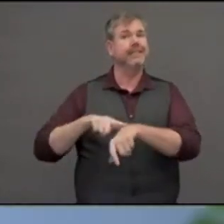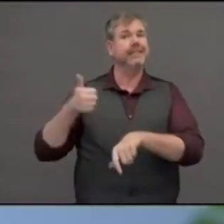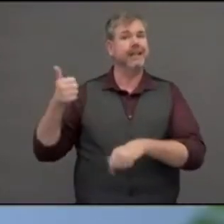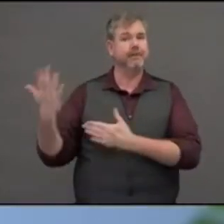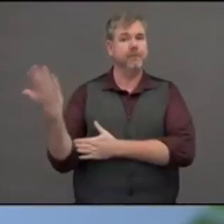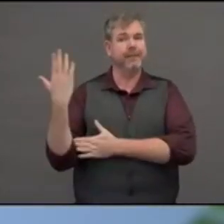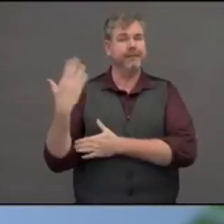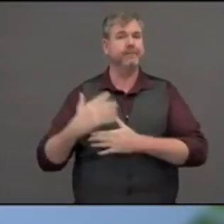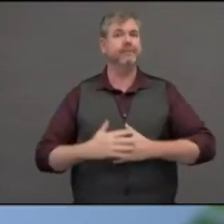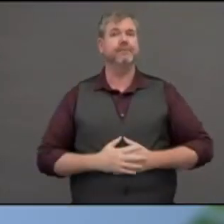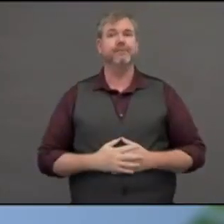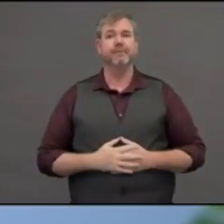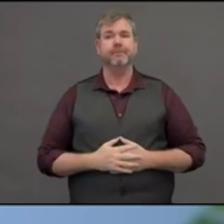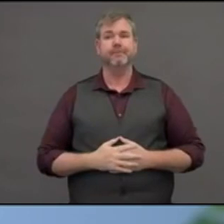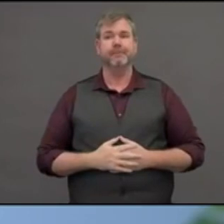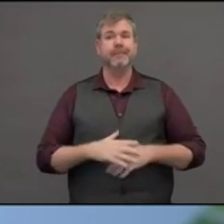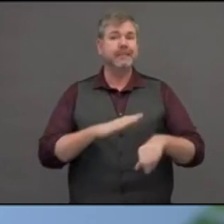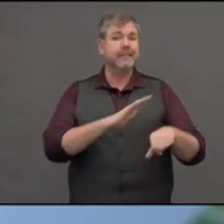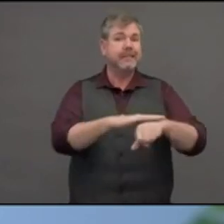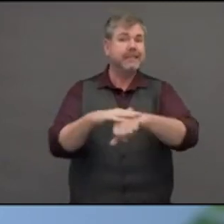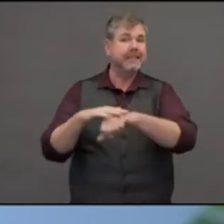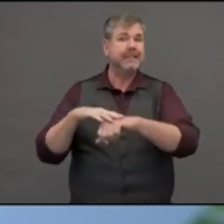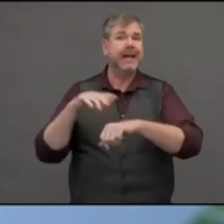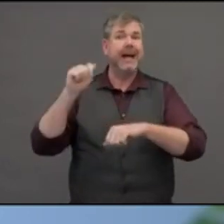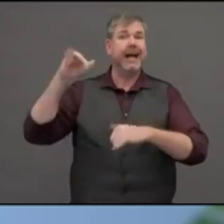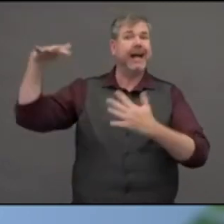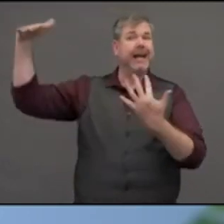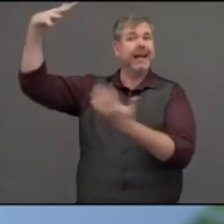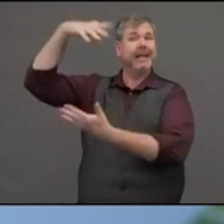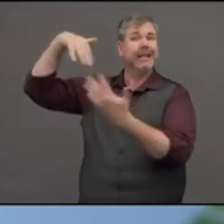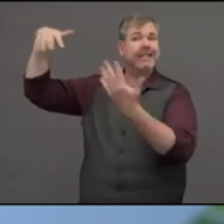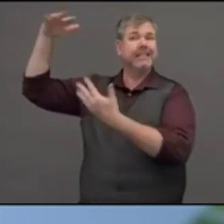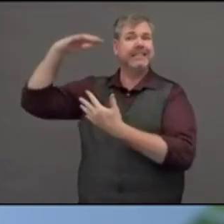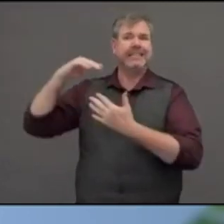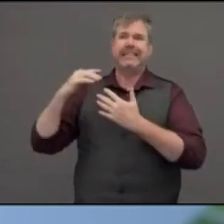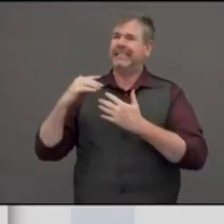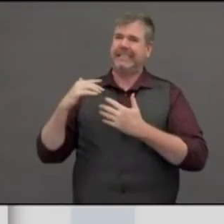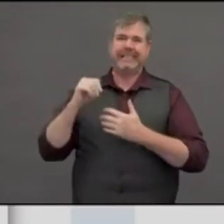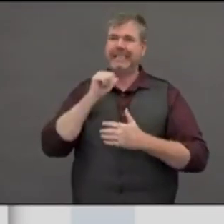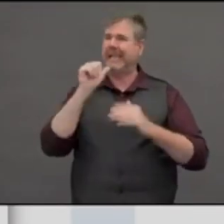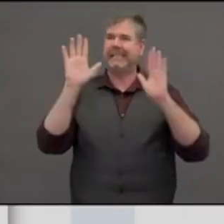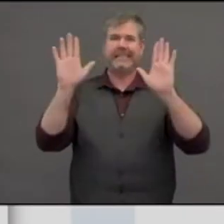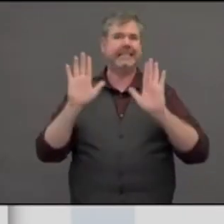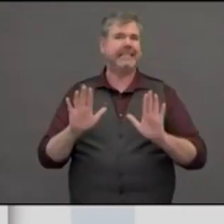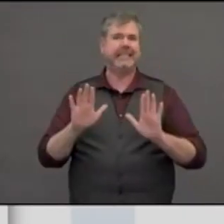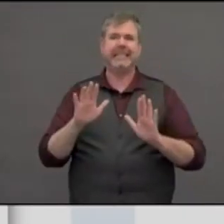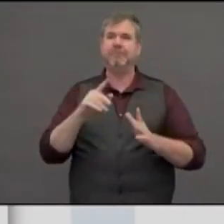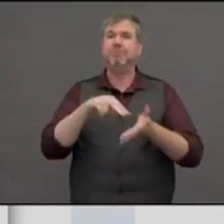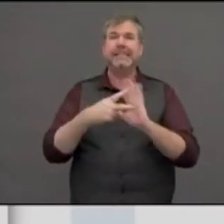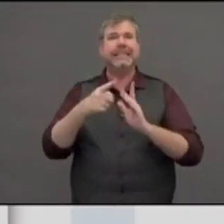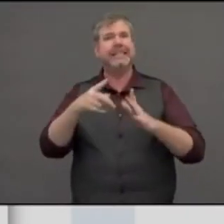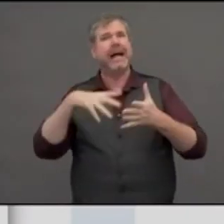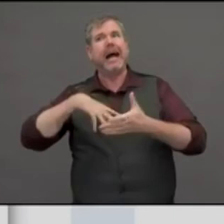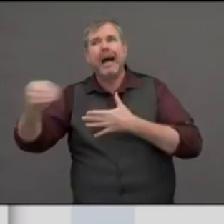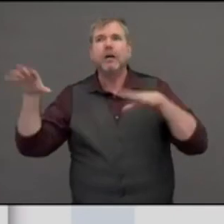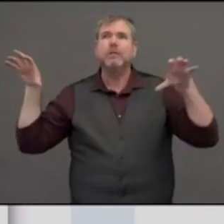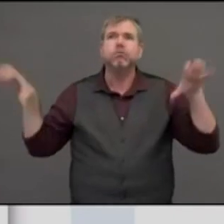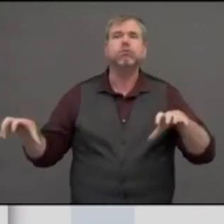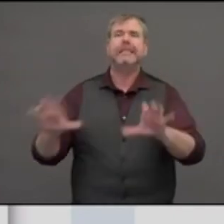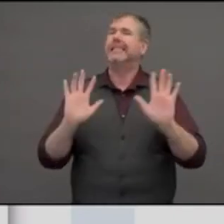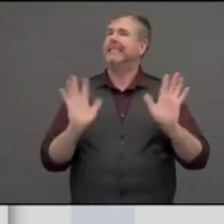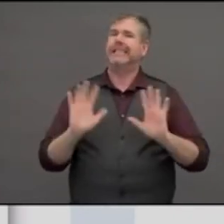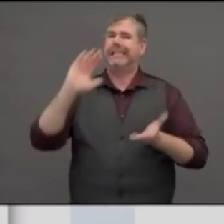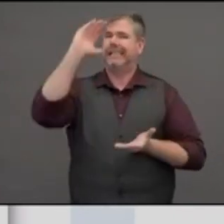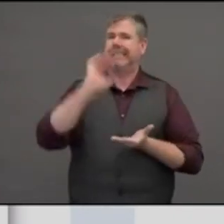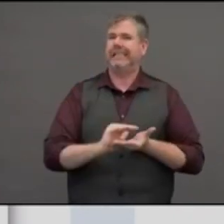be unhealthy today. Limit your outdoor activities. It's also going to be very warm this week, so you want to just stay inside and